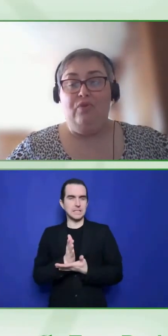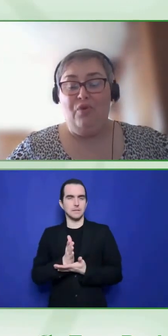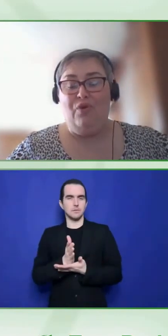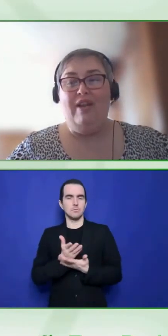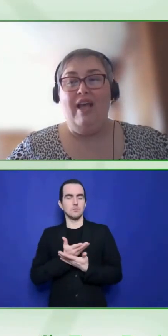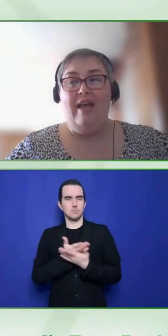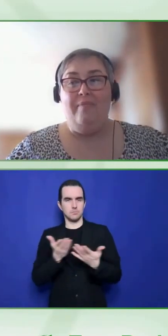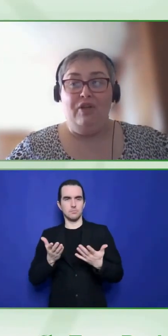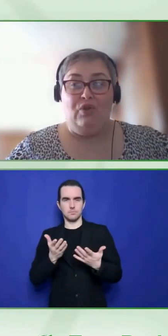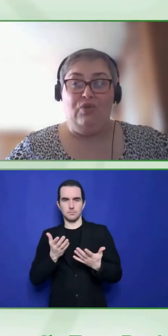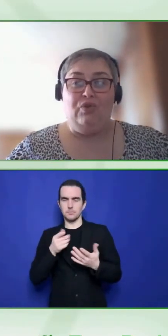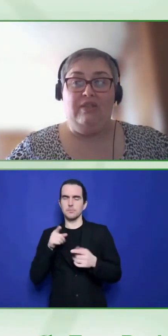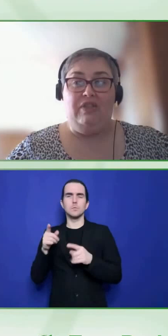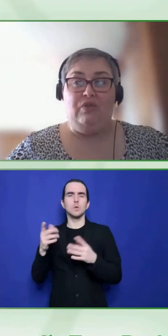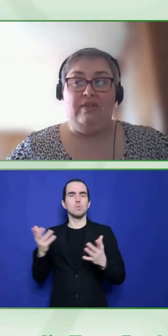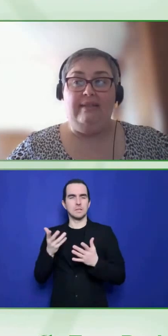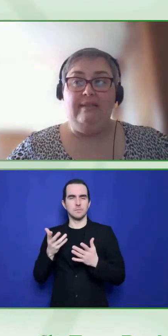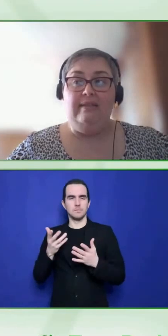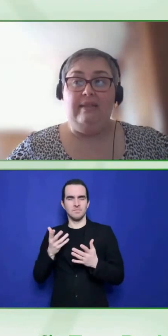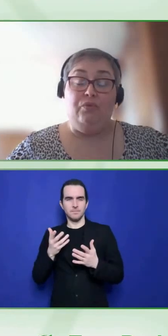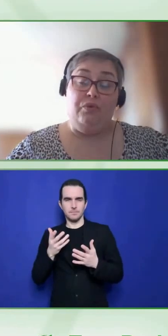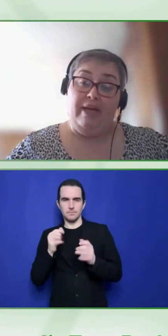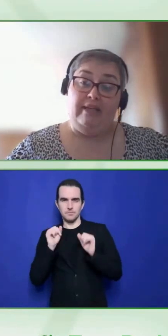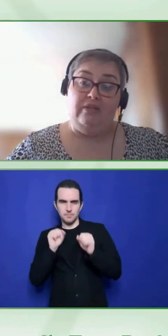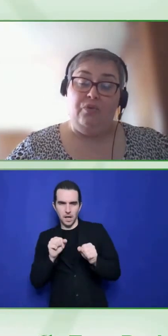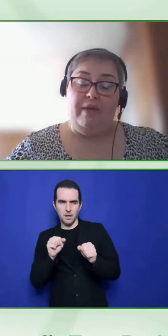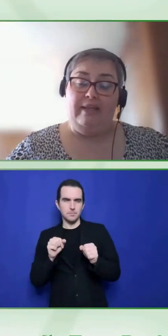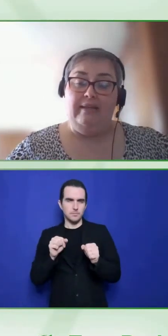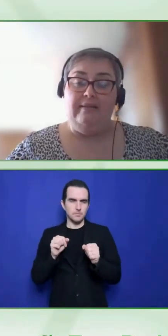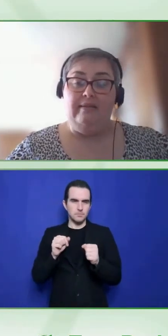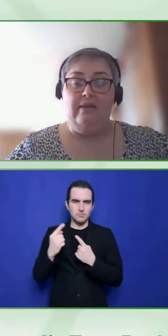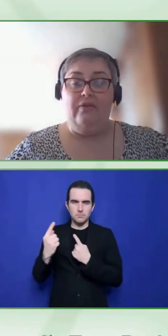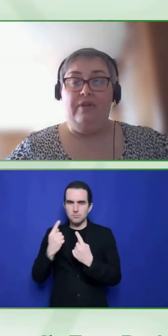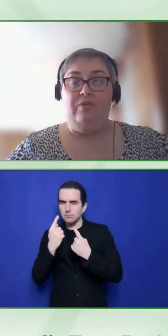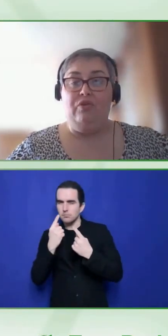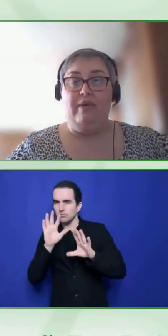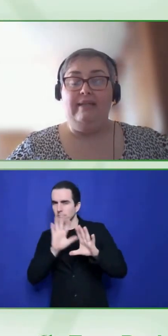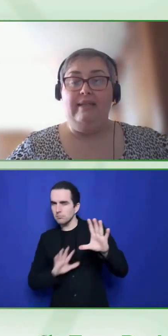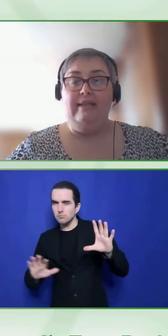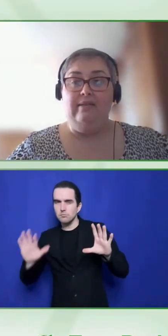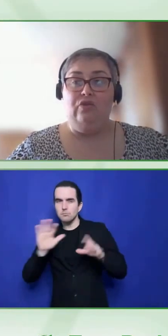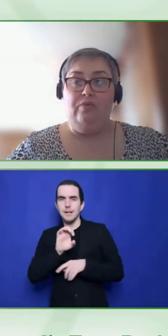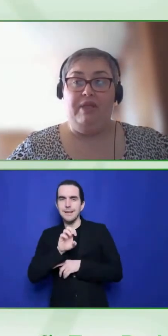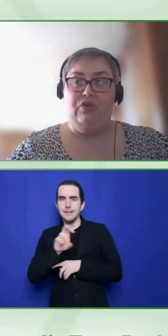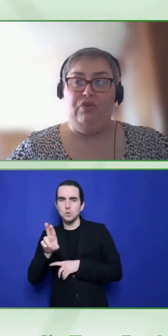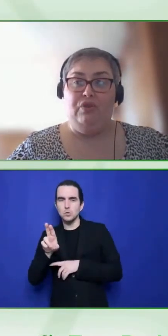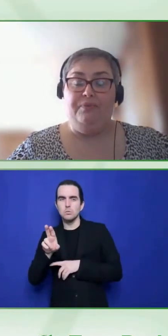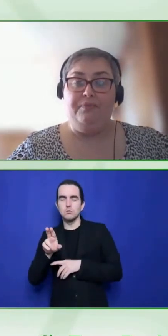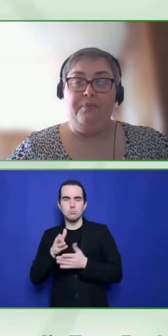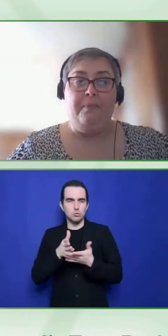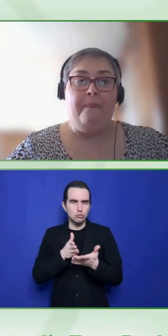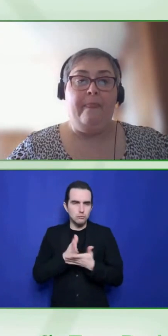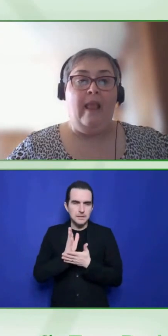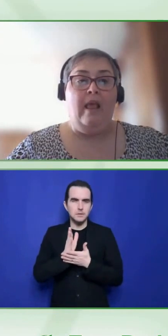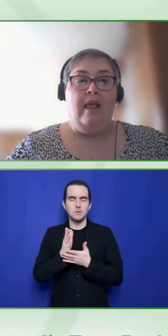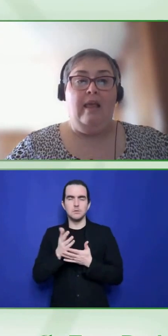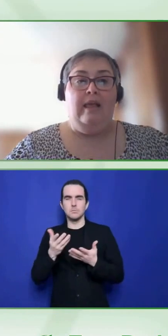national, local, but also civil society, and we raise awareness of fundamental rights in the European Union.